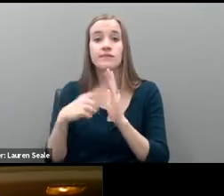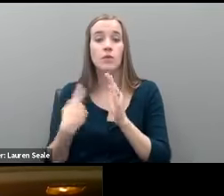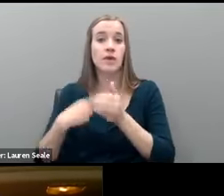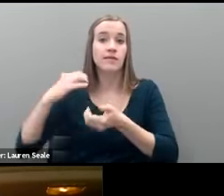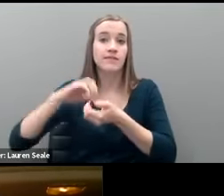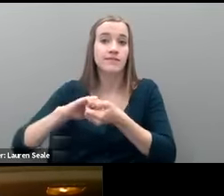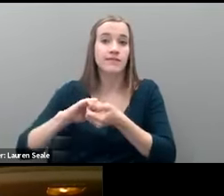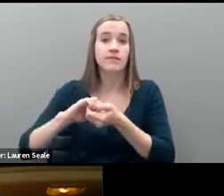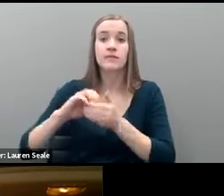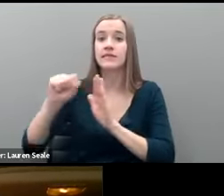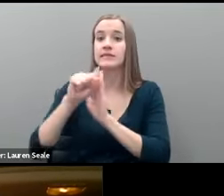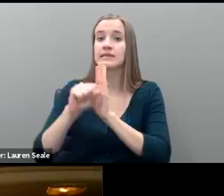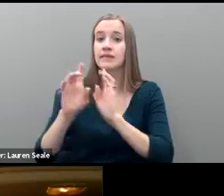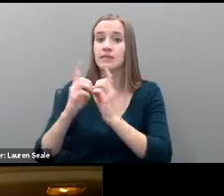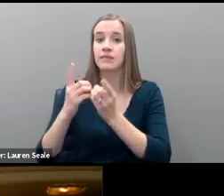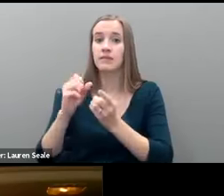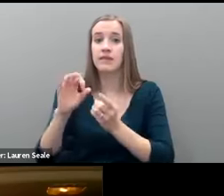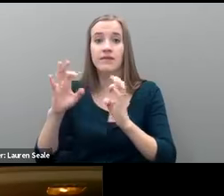And